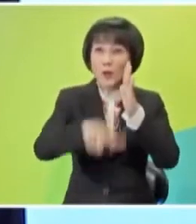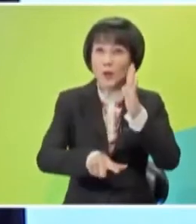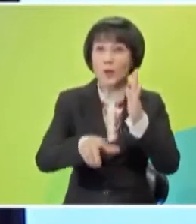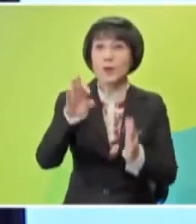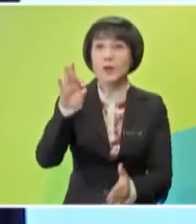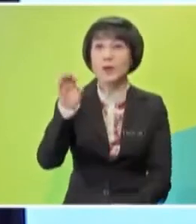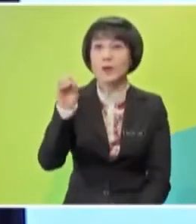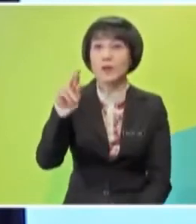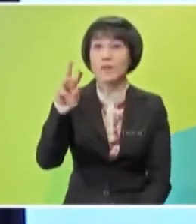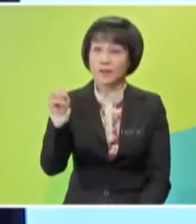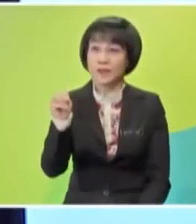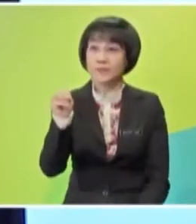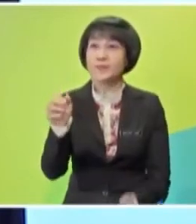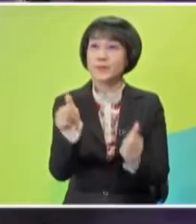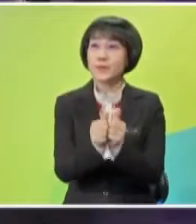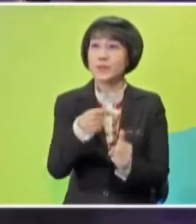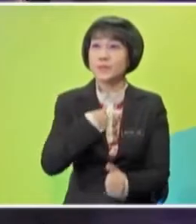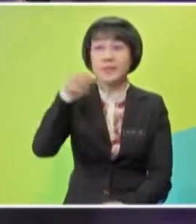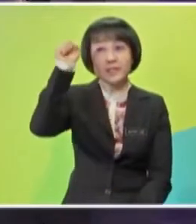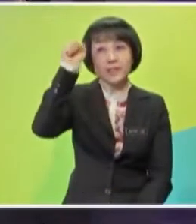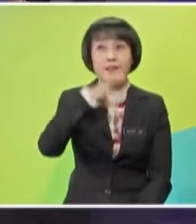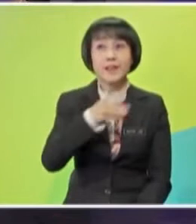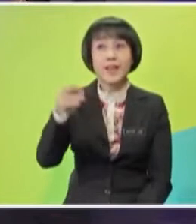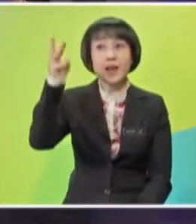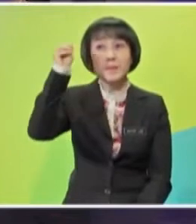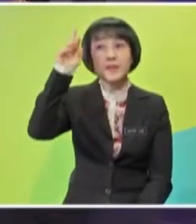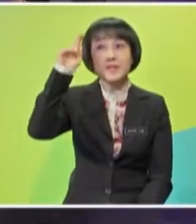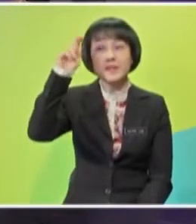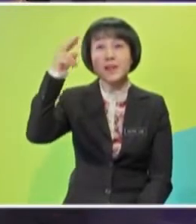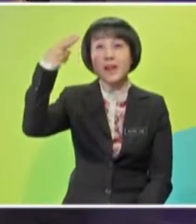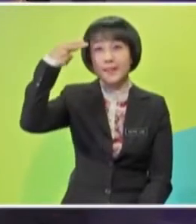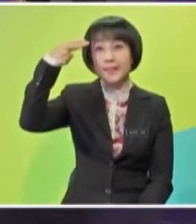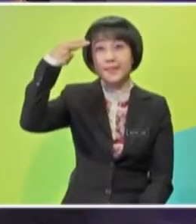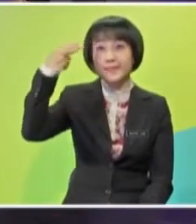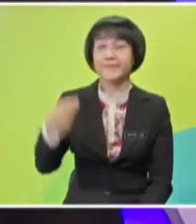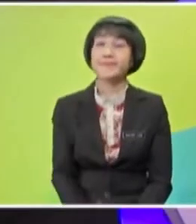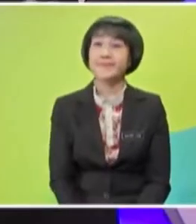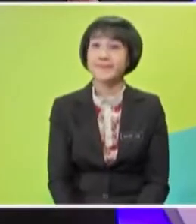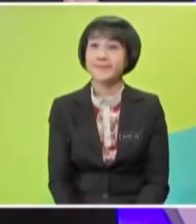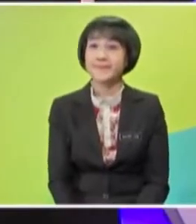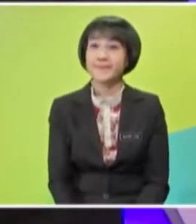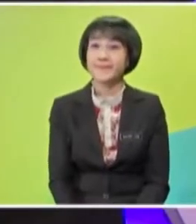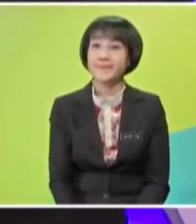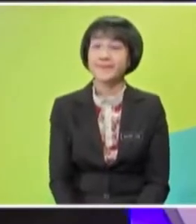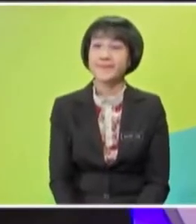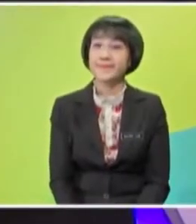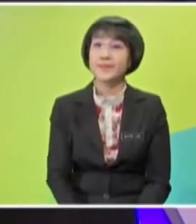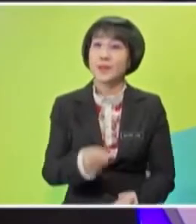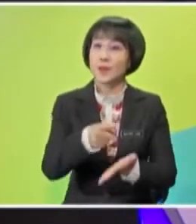course Mr. Hanin. Alright, shall we Yes. continue our lesson? Okay, thank you, Sean. So, what we are going to do